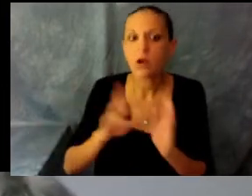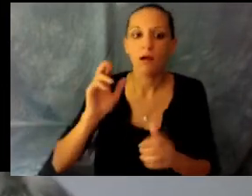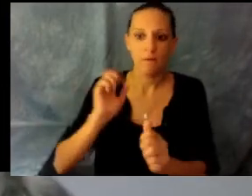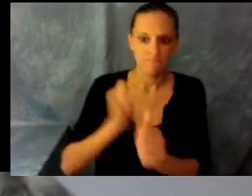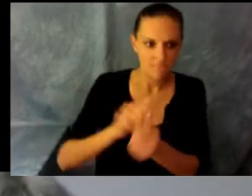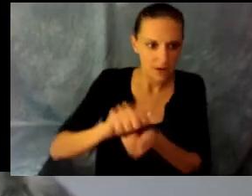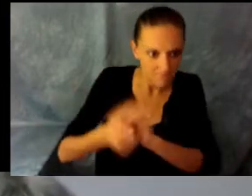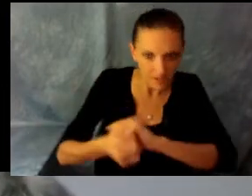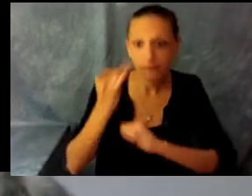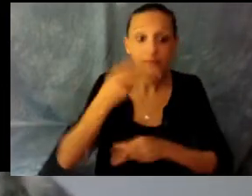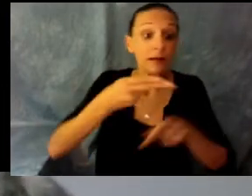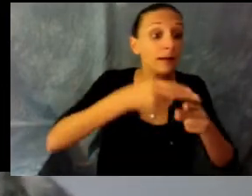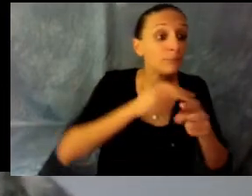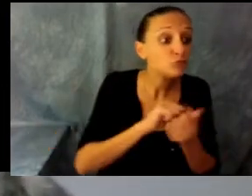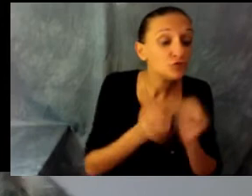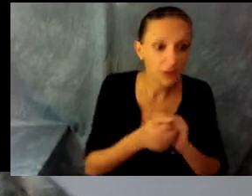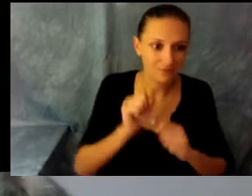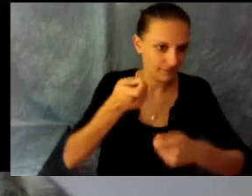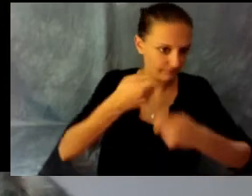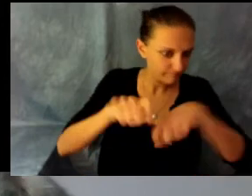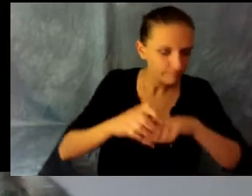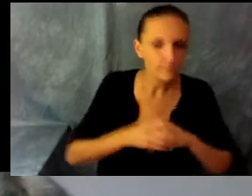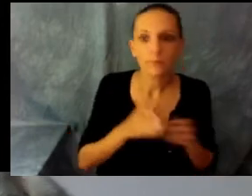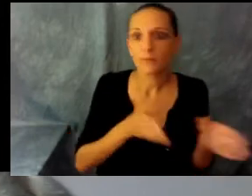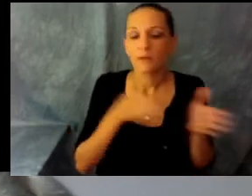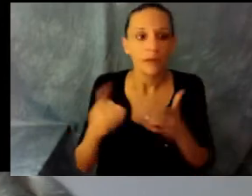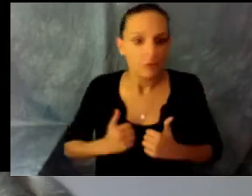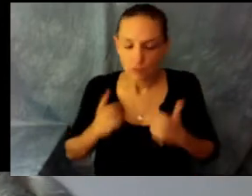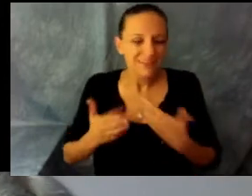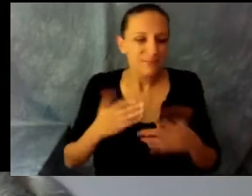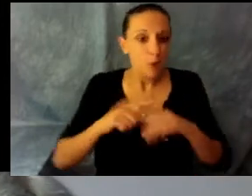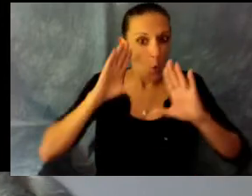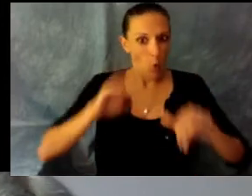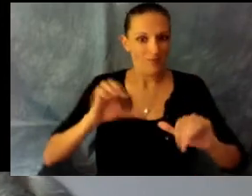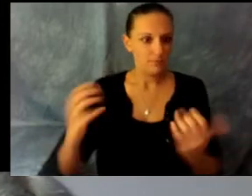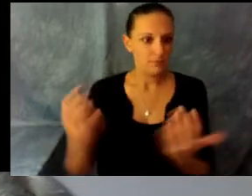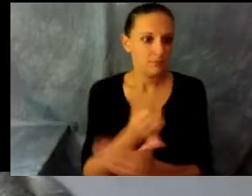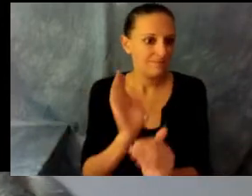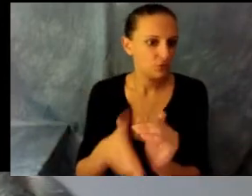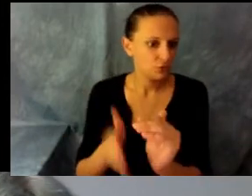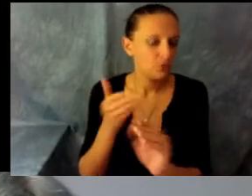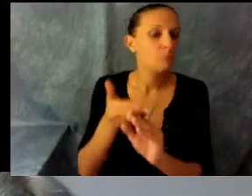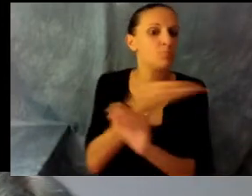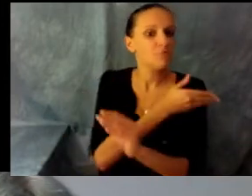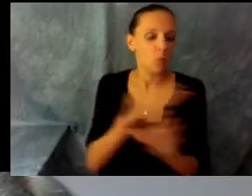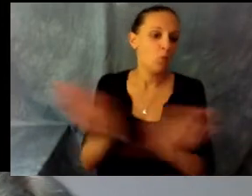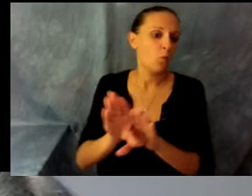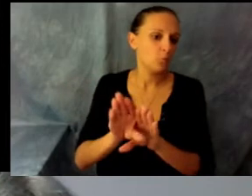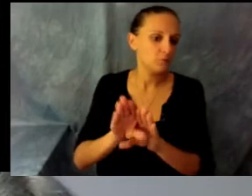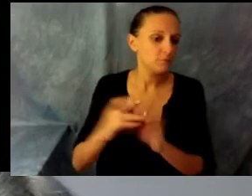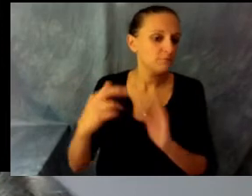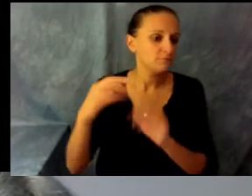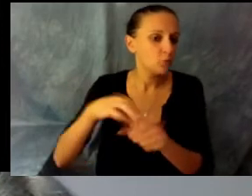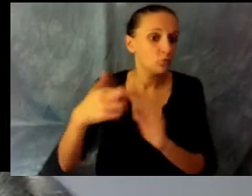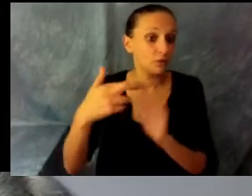name change, you can update your name, but hopefully do all that before voter registration shuts down. And in the states that allow